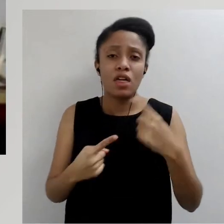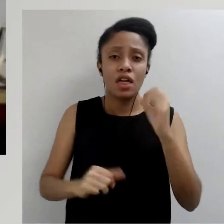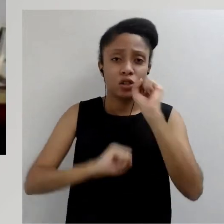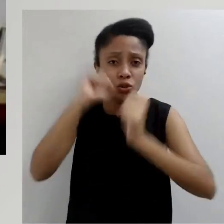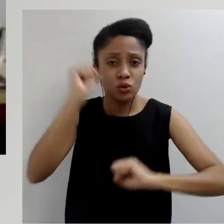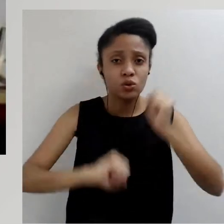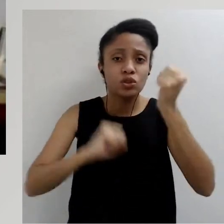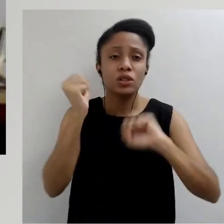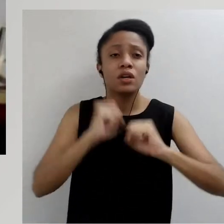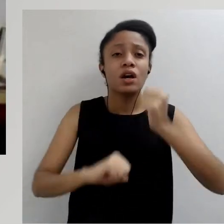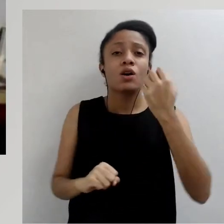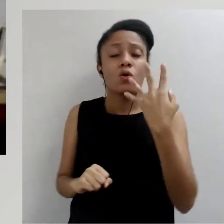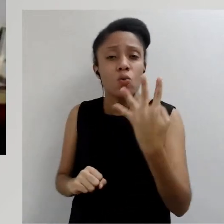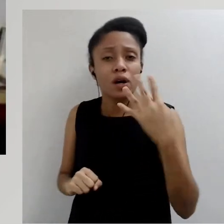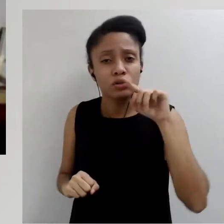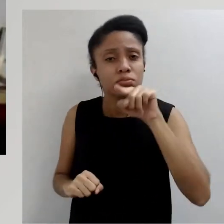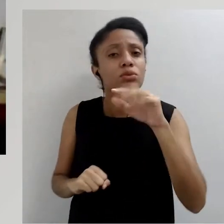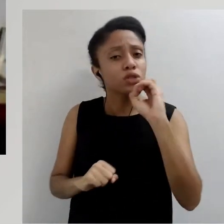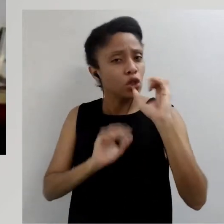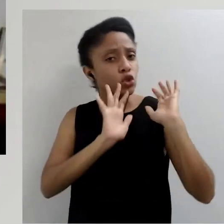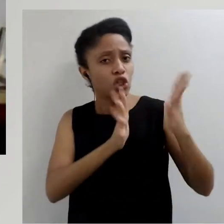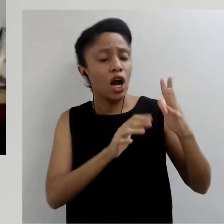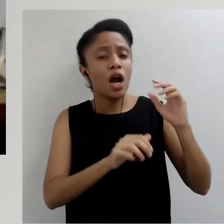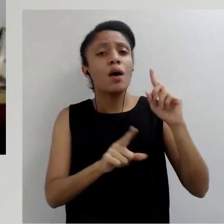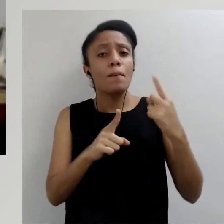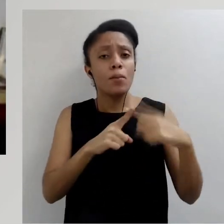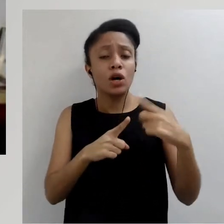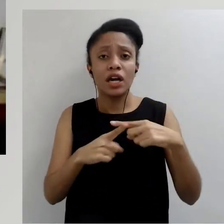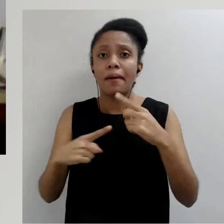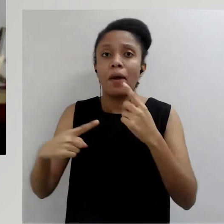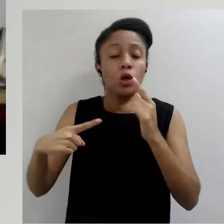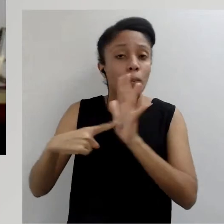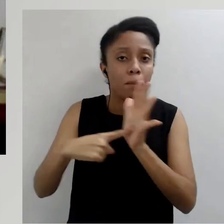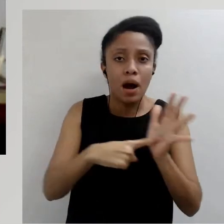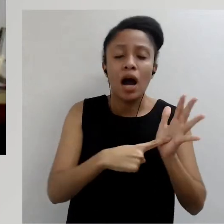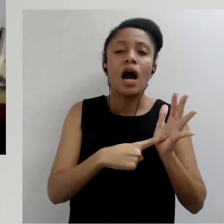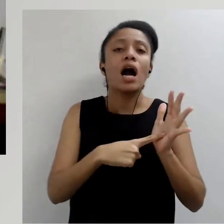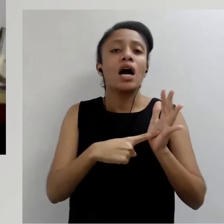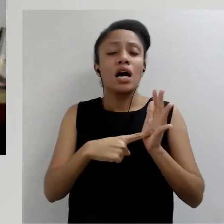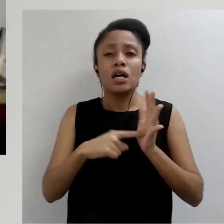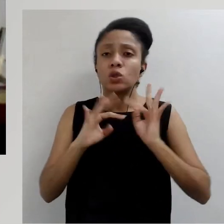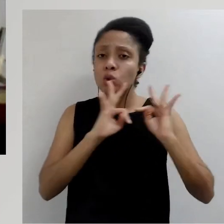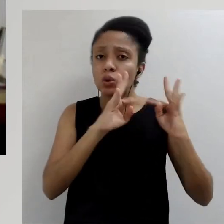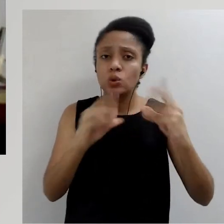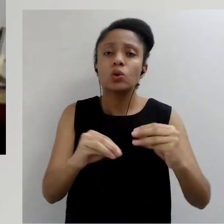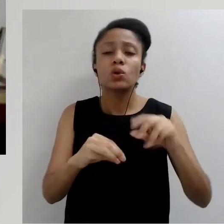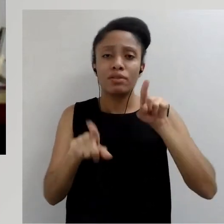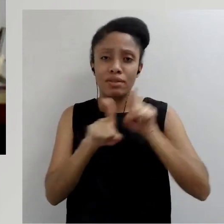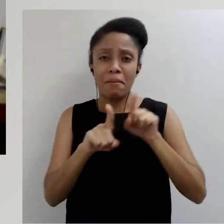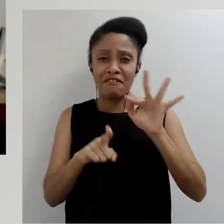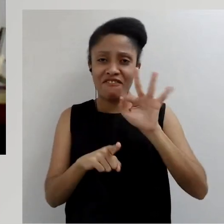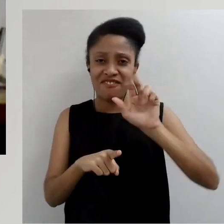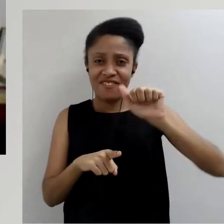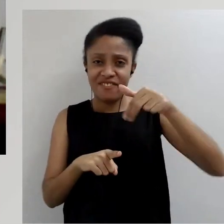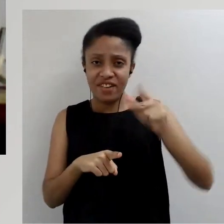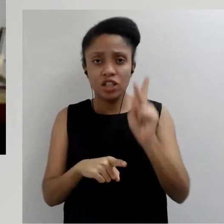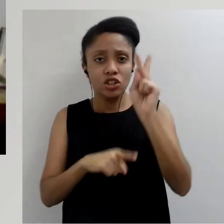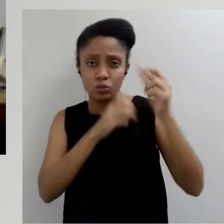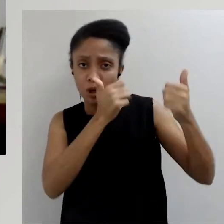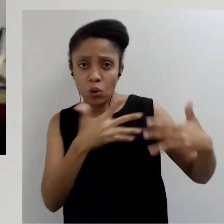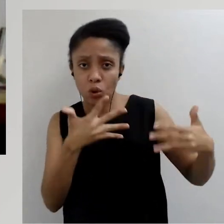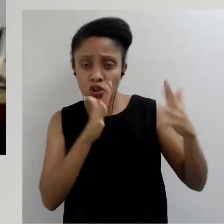already working as a 4.0 industry for some time. All our equipment, like Frank and David mentioned,